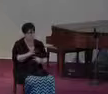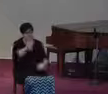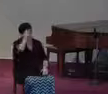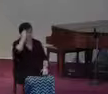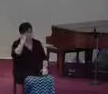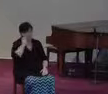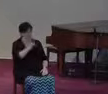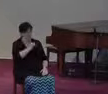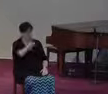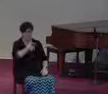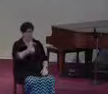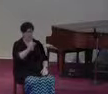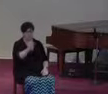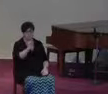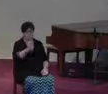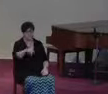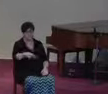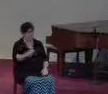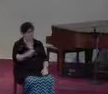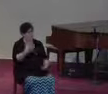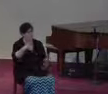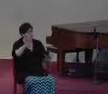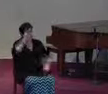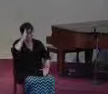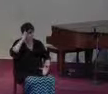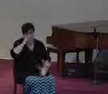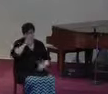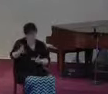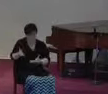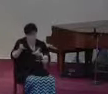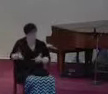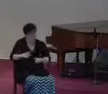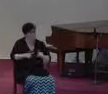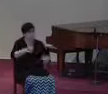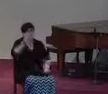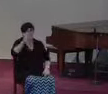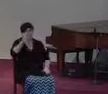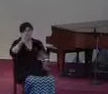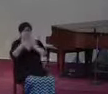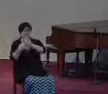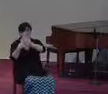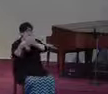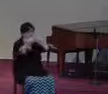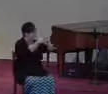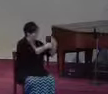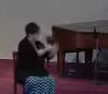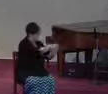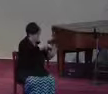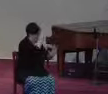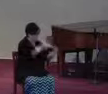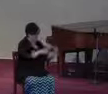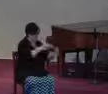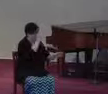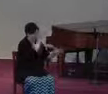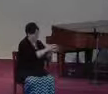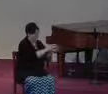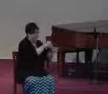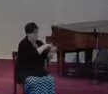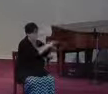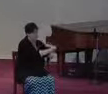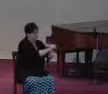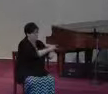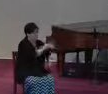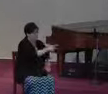who Jesus was, but that God would reveal it to this man of faith in the temple, and that he would